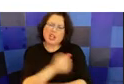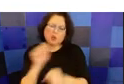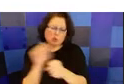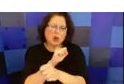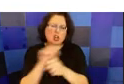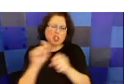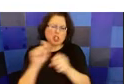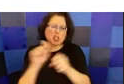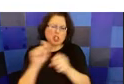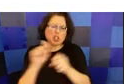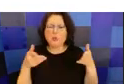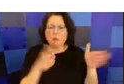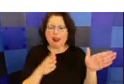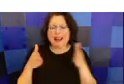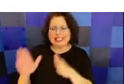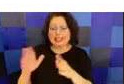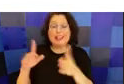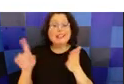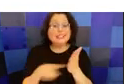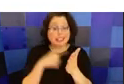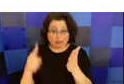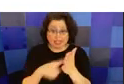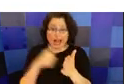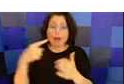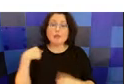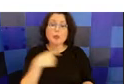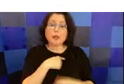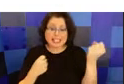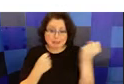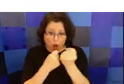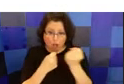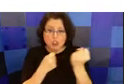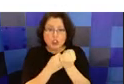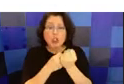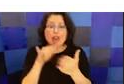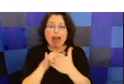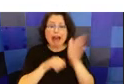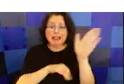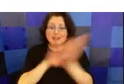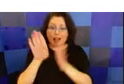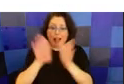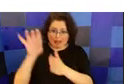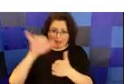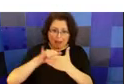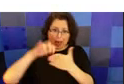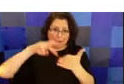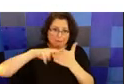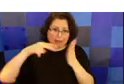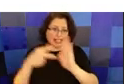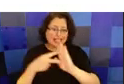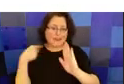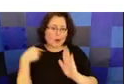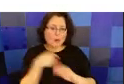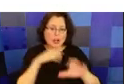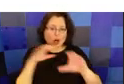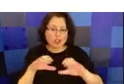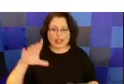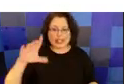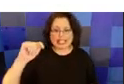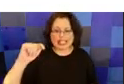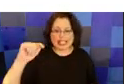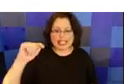We sometimes are a sponsor for joint development, so that is when we're doing TOD